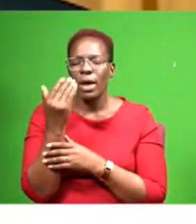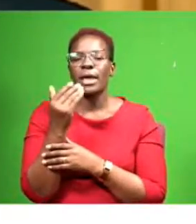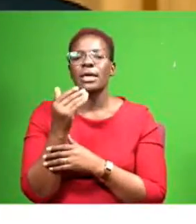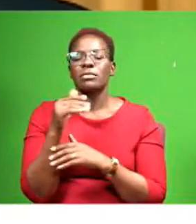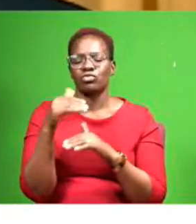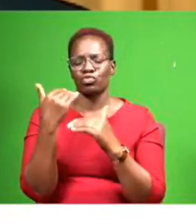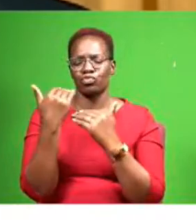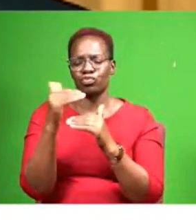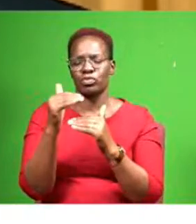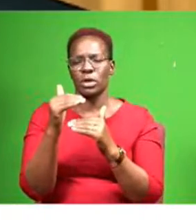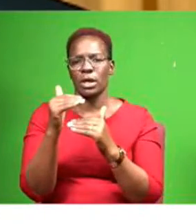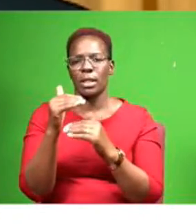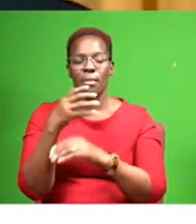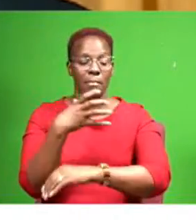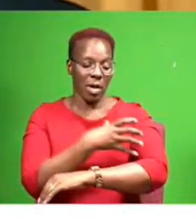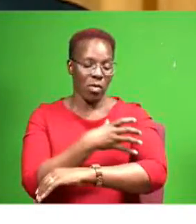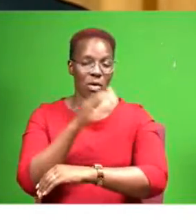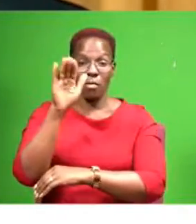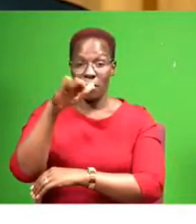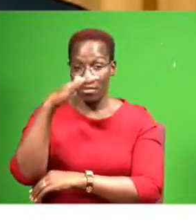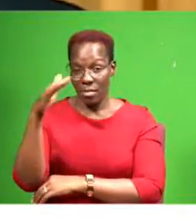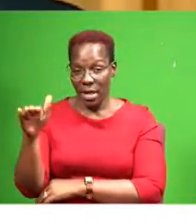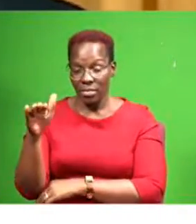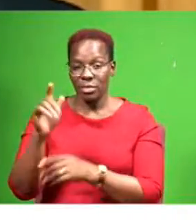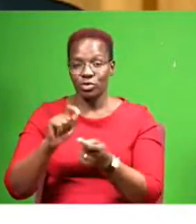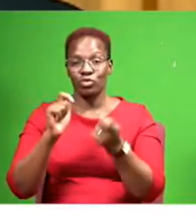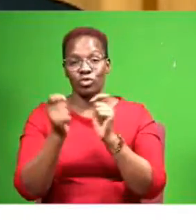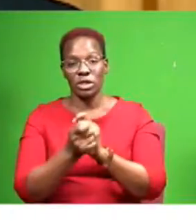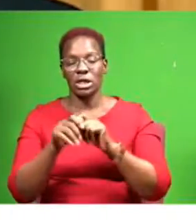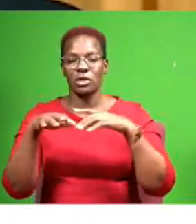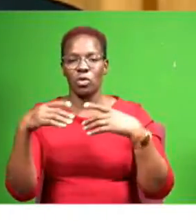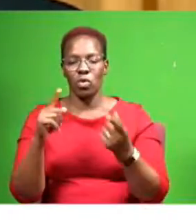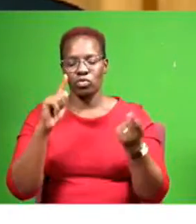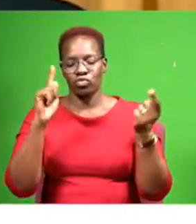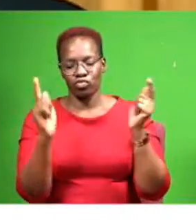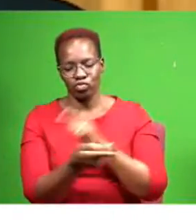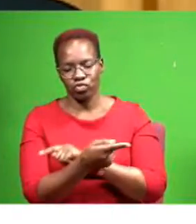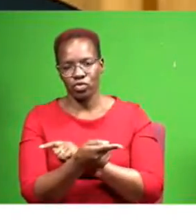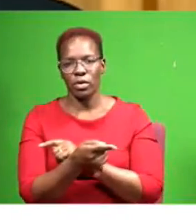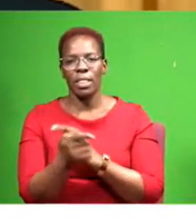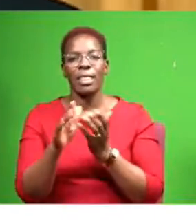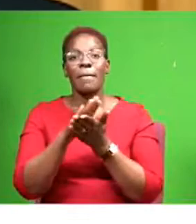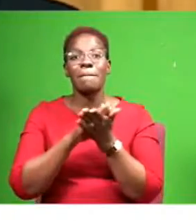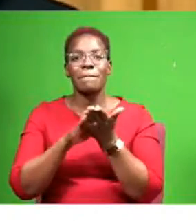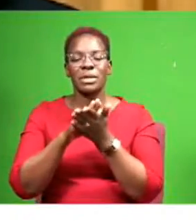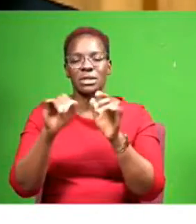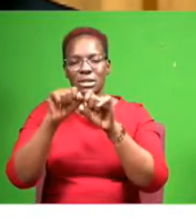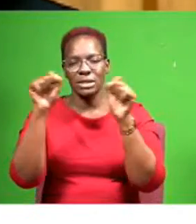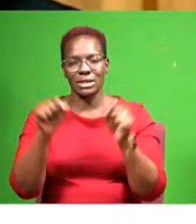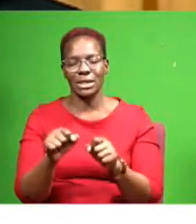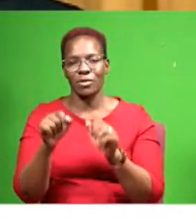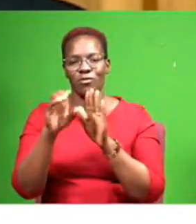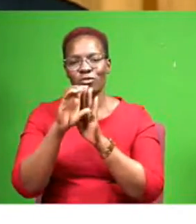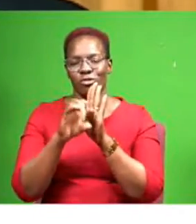power of Parliament to alter or change the basic structure of the Constitution.